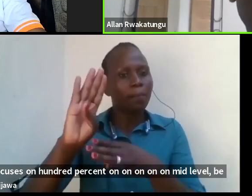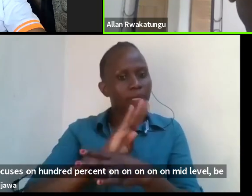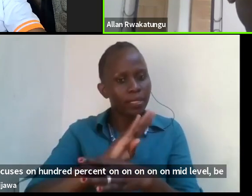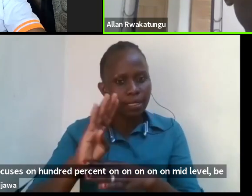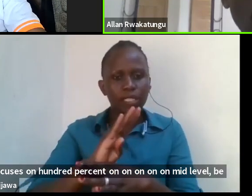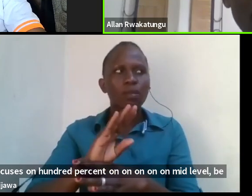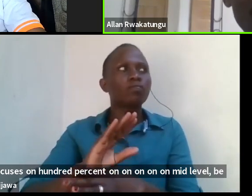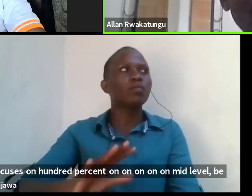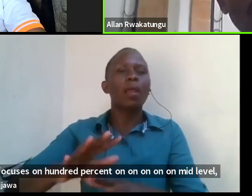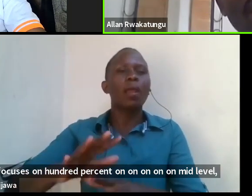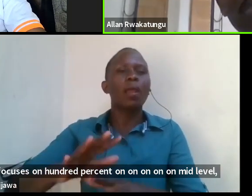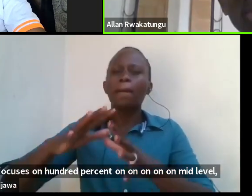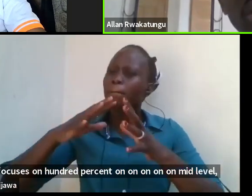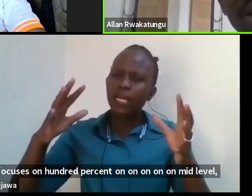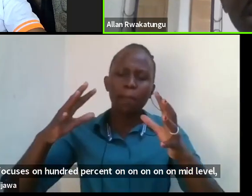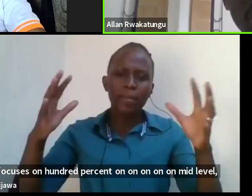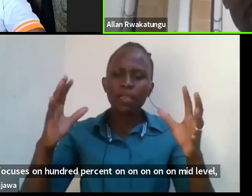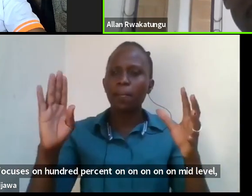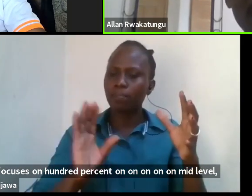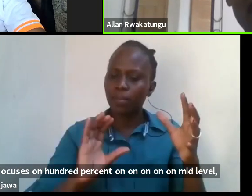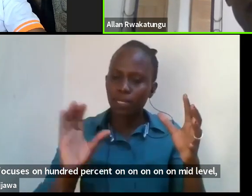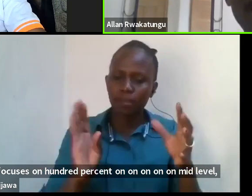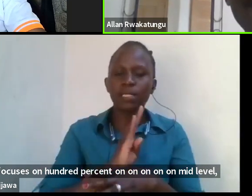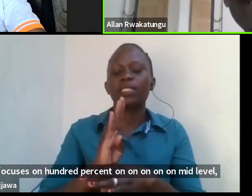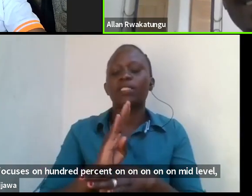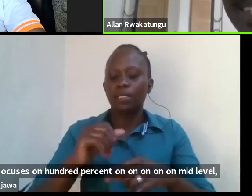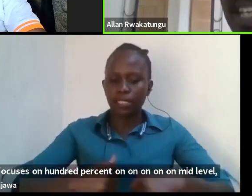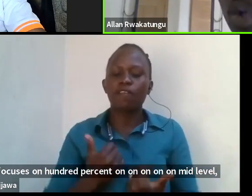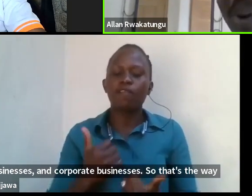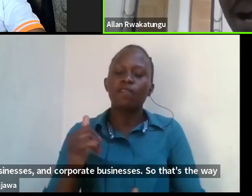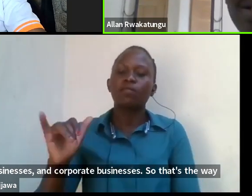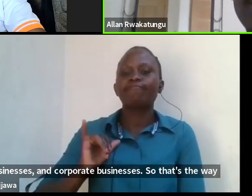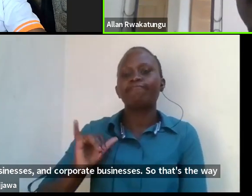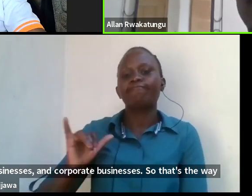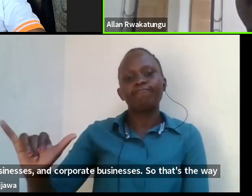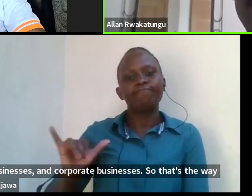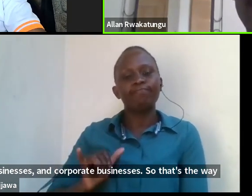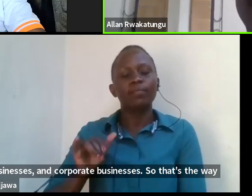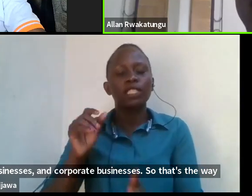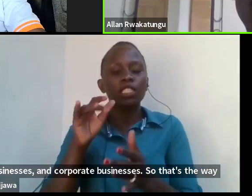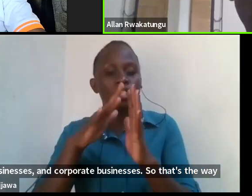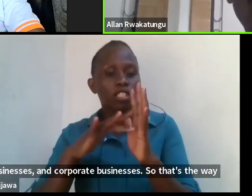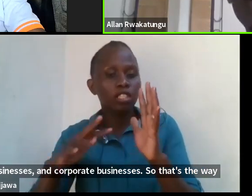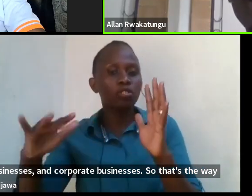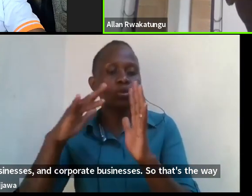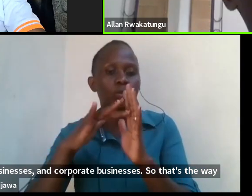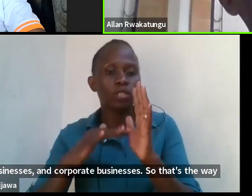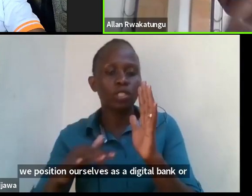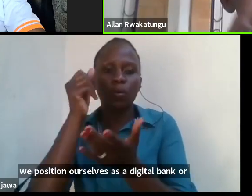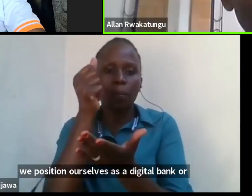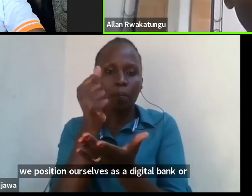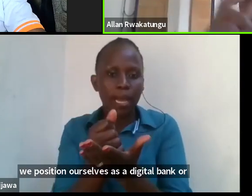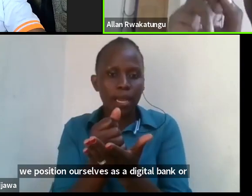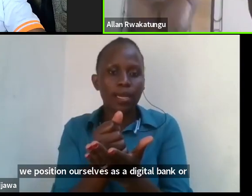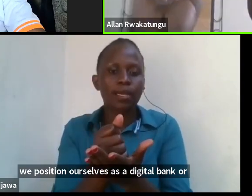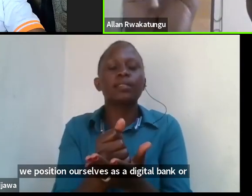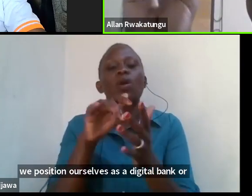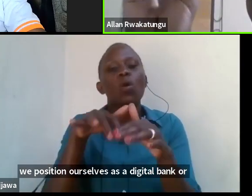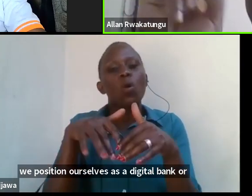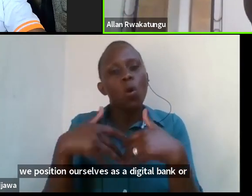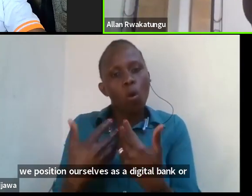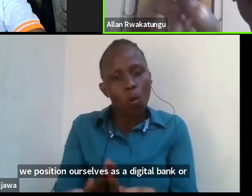businesses. So that's the way we're positioning ourselves as a digital bank, or as not a digital bank,